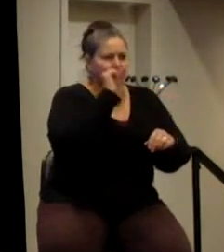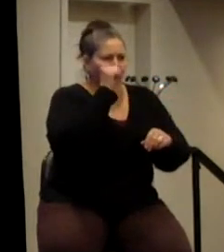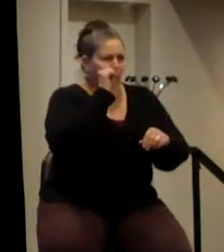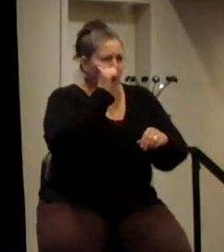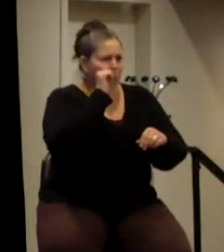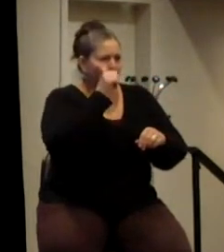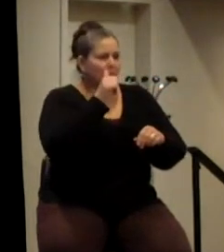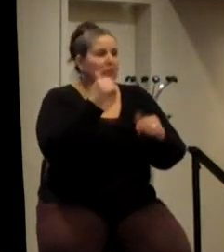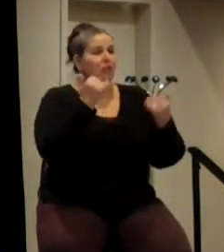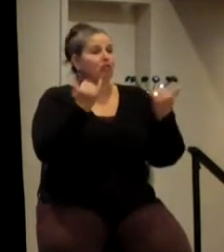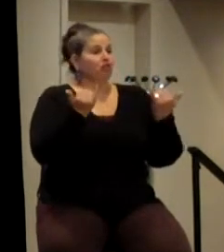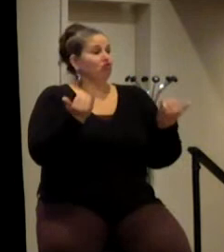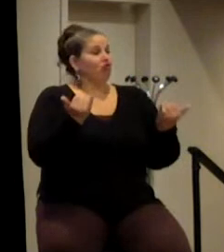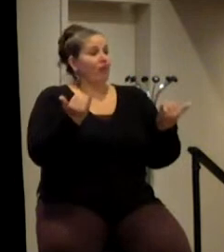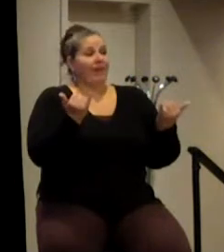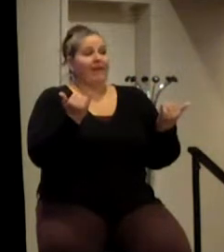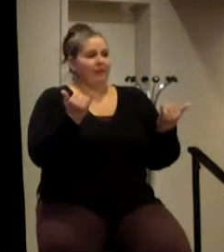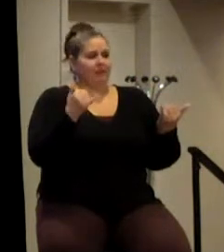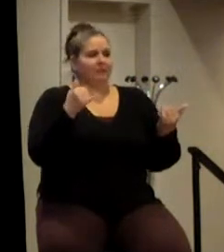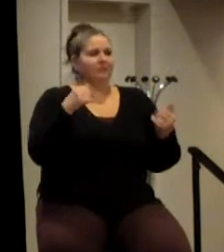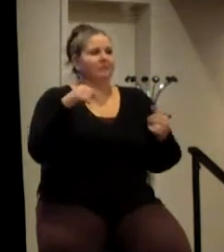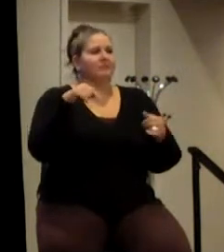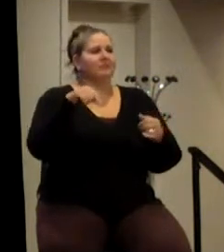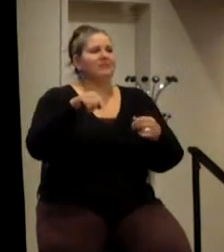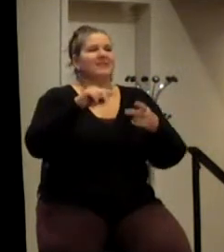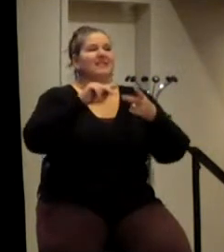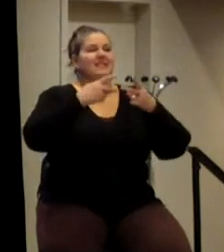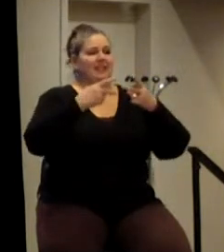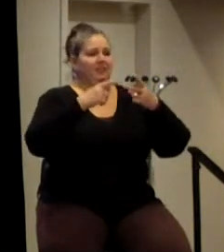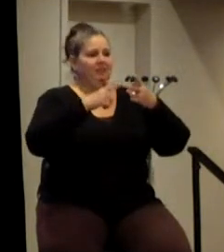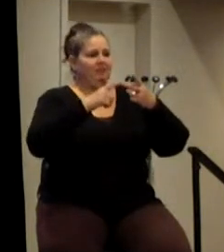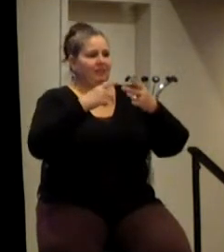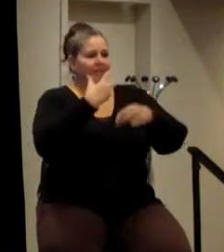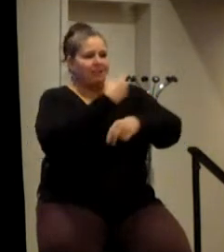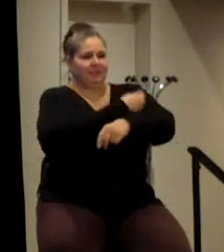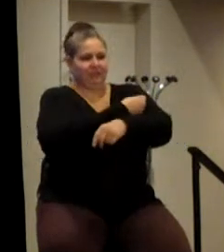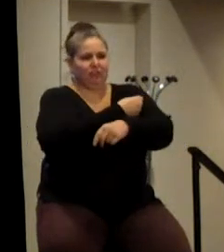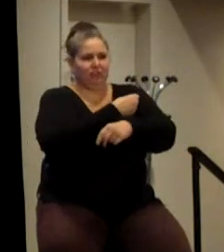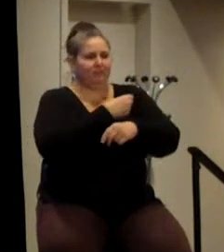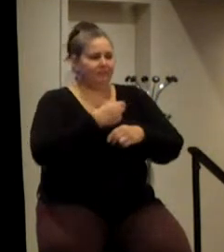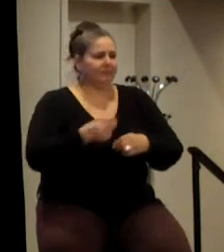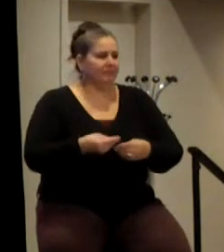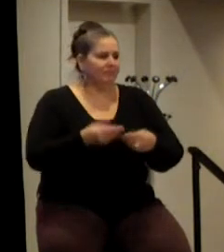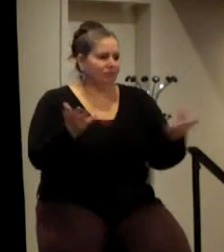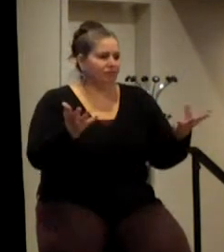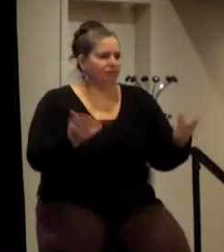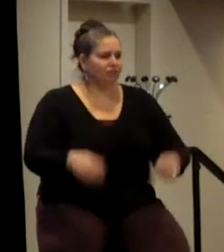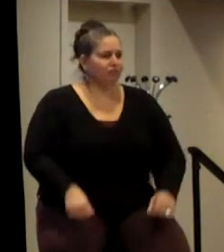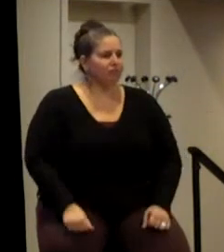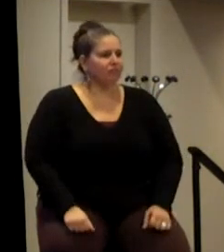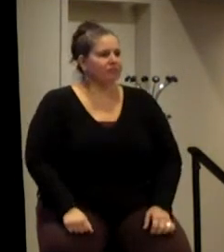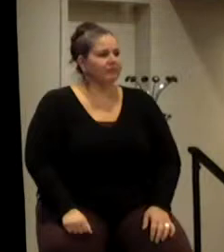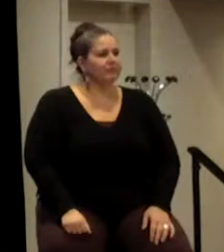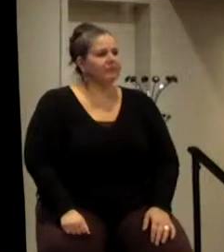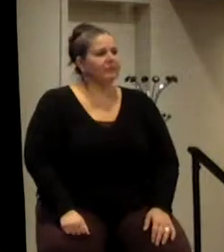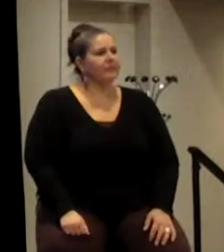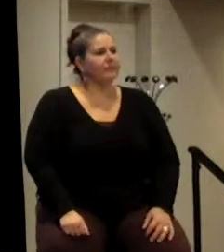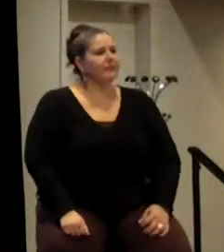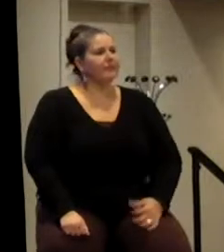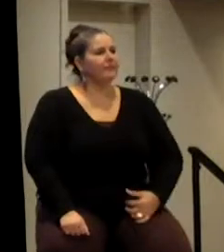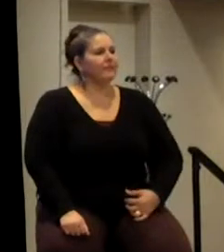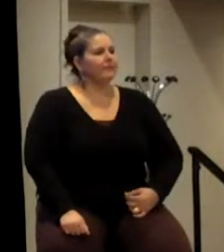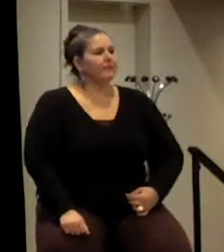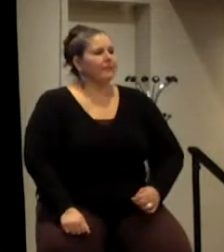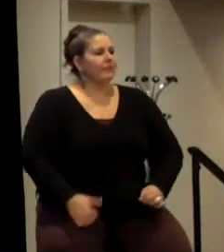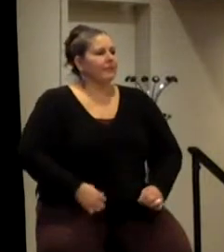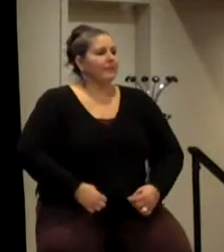here as well. To date, going into today, at our clinic, our county